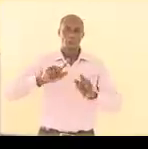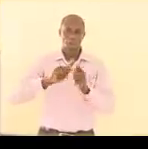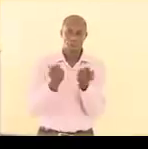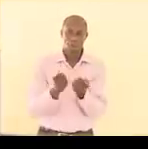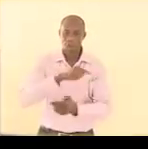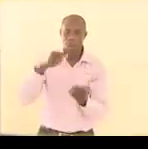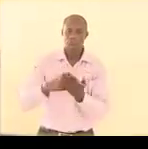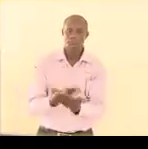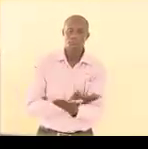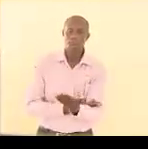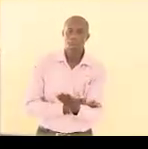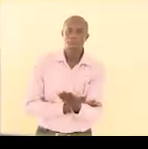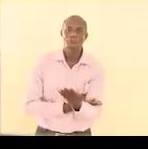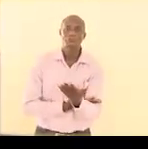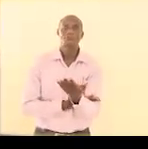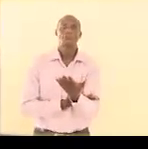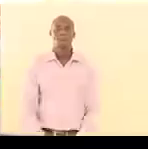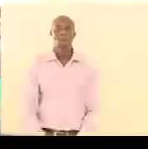what did you say?